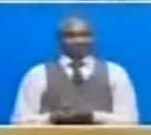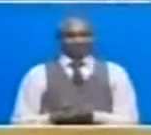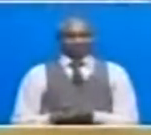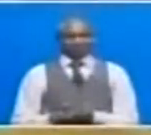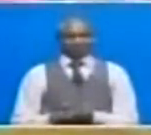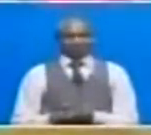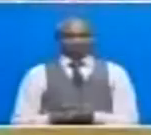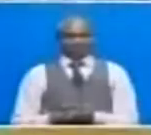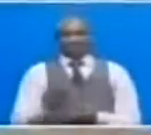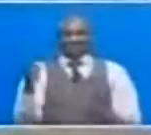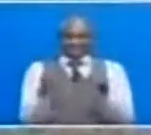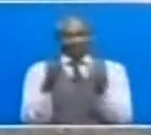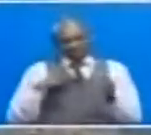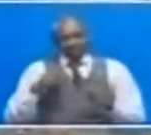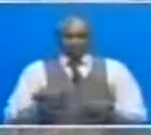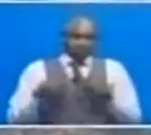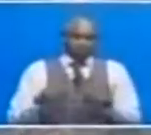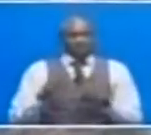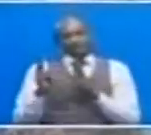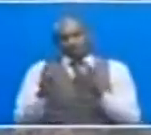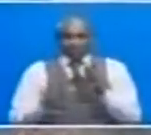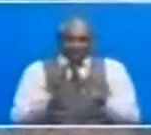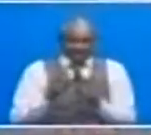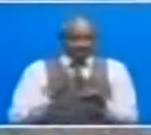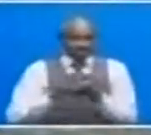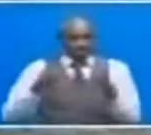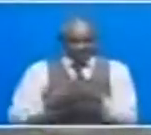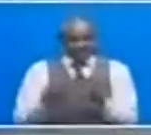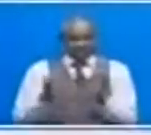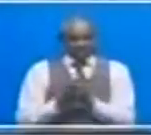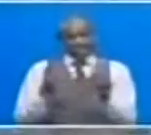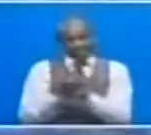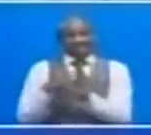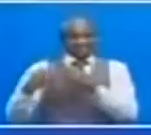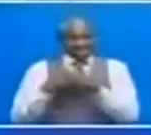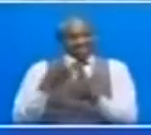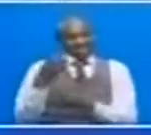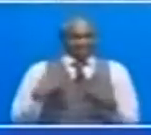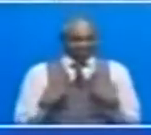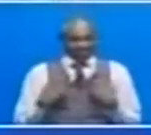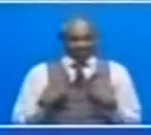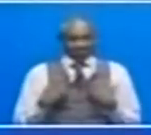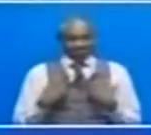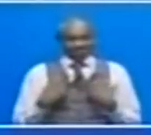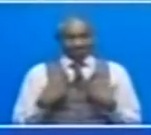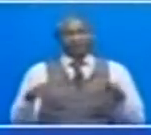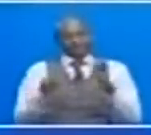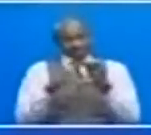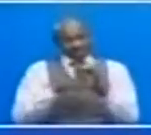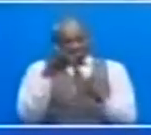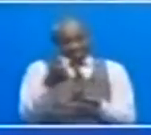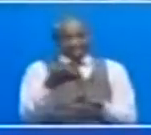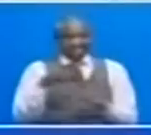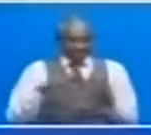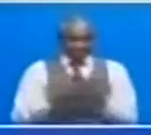It began with a small warm-up and the usual running before the team sport that involves teamwork was introduced. Participants had to go